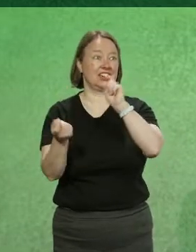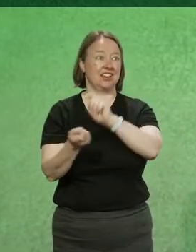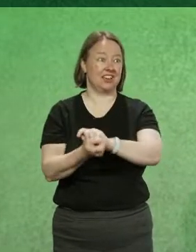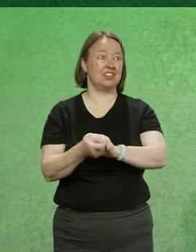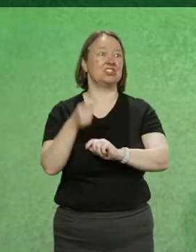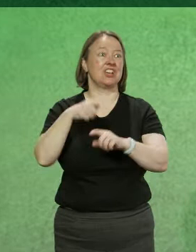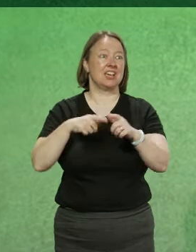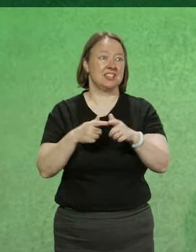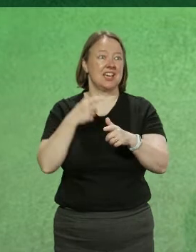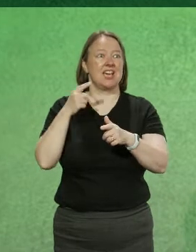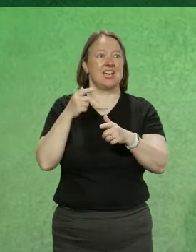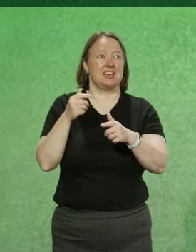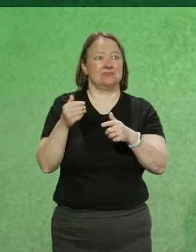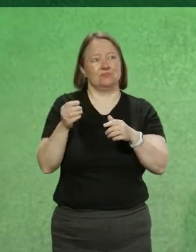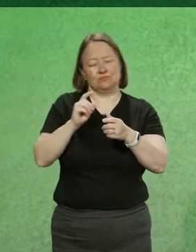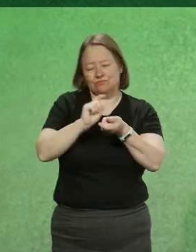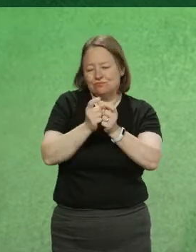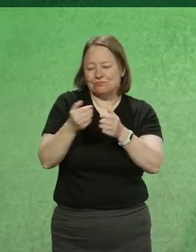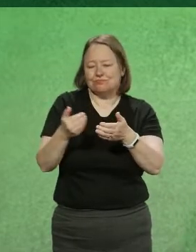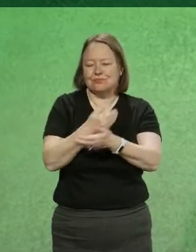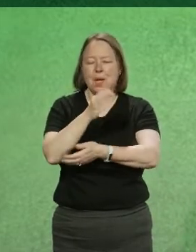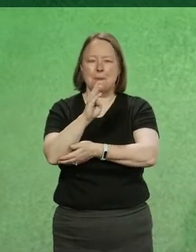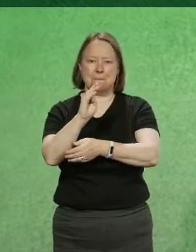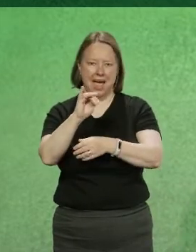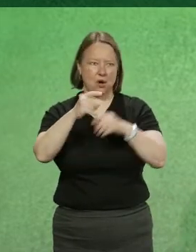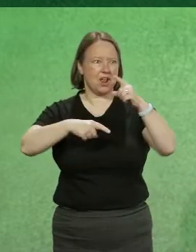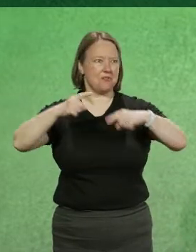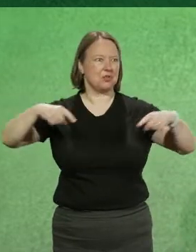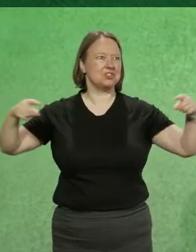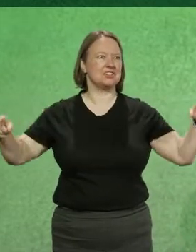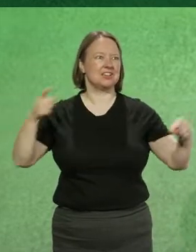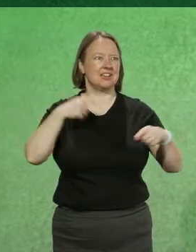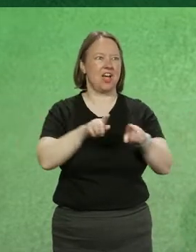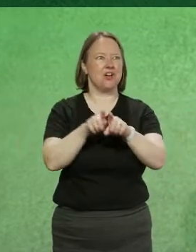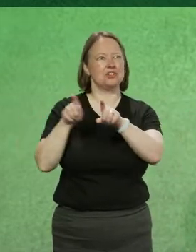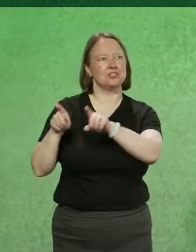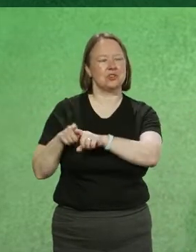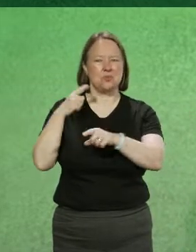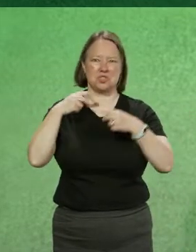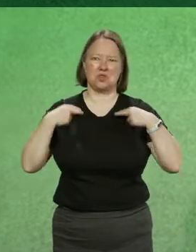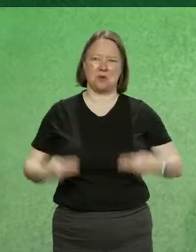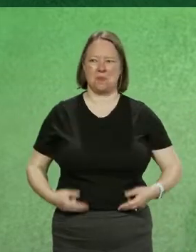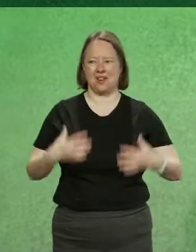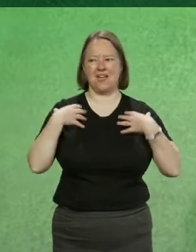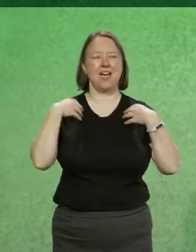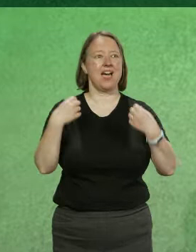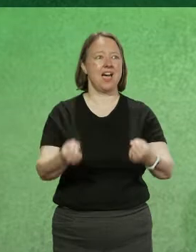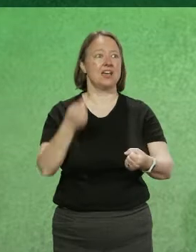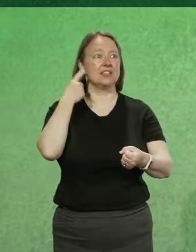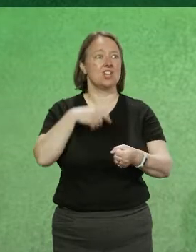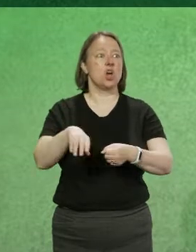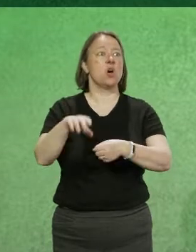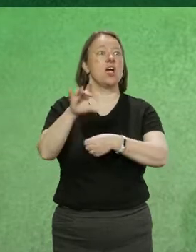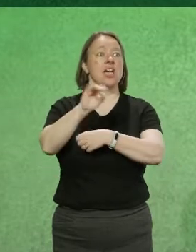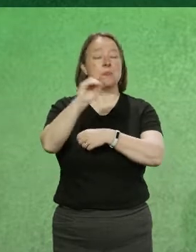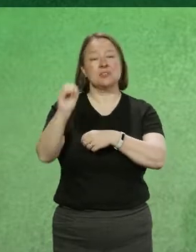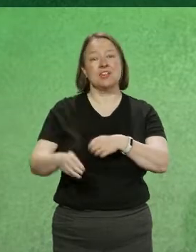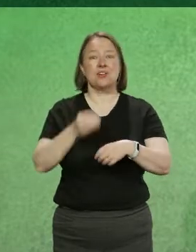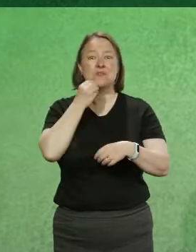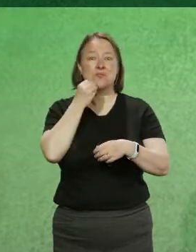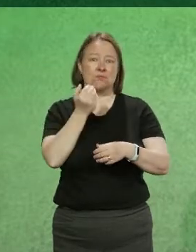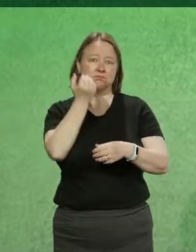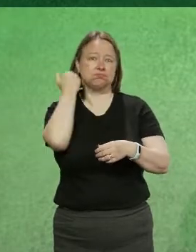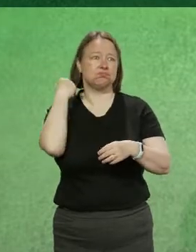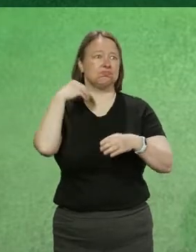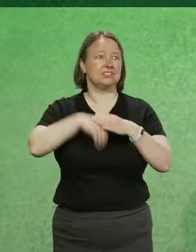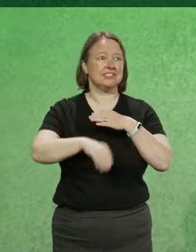biodiversity, as well as augmenting human health? By 2050, 80% of food will be consumed in cities. And